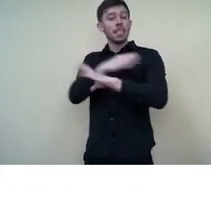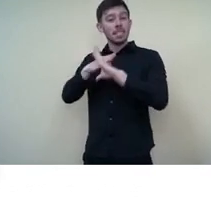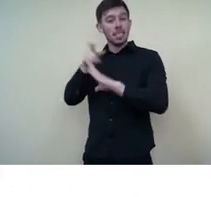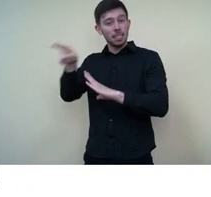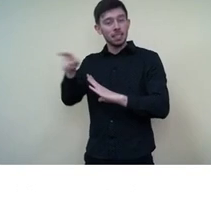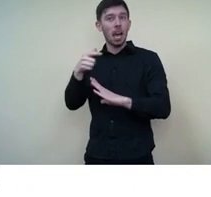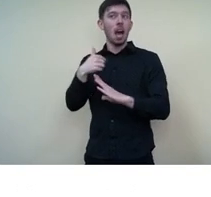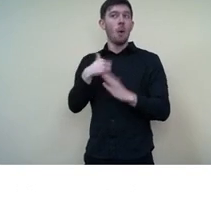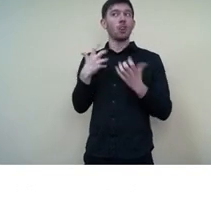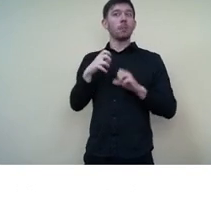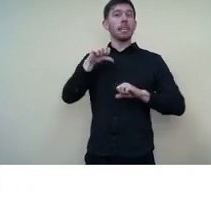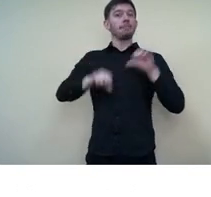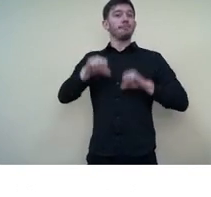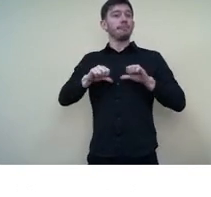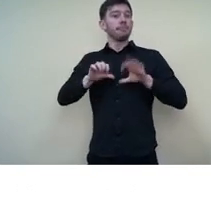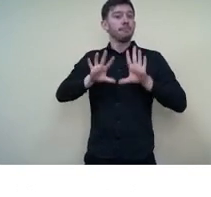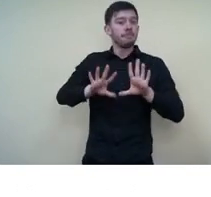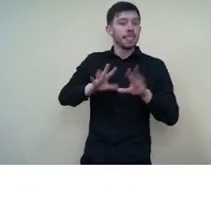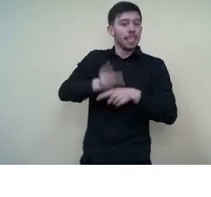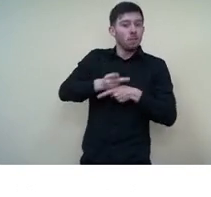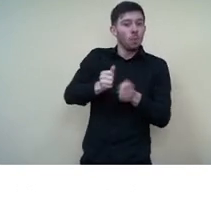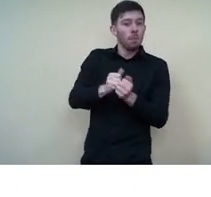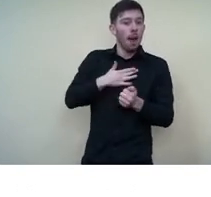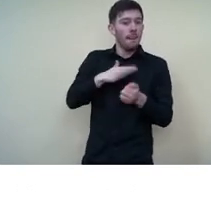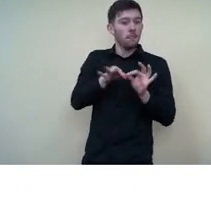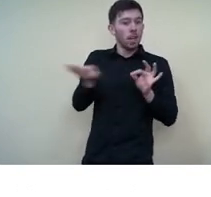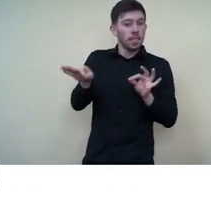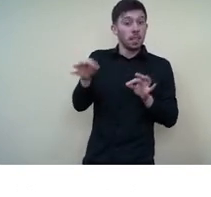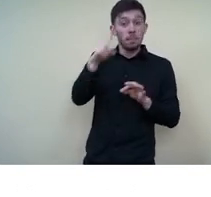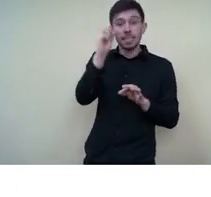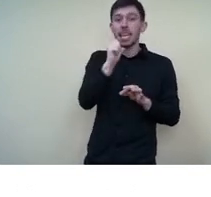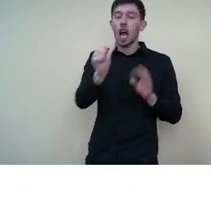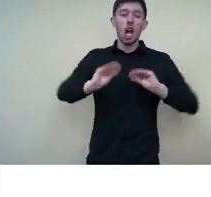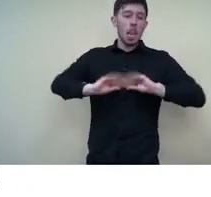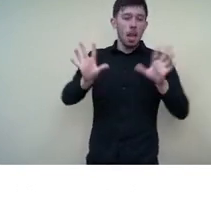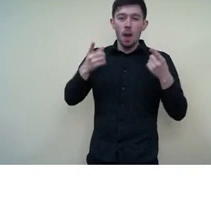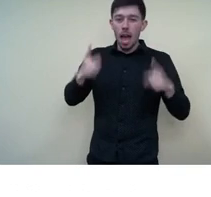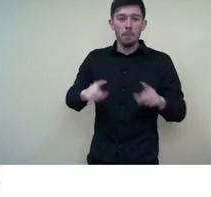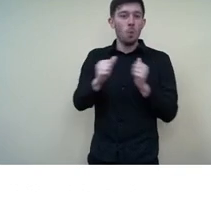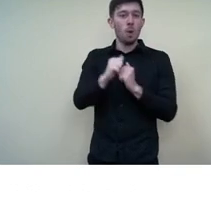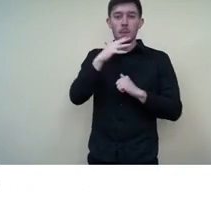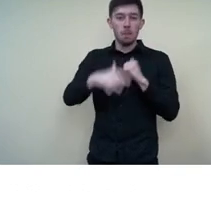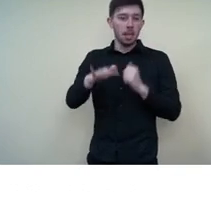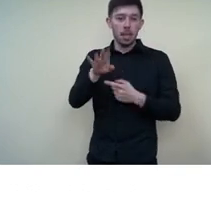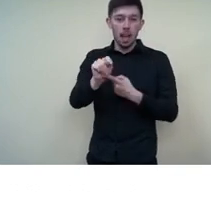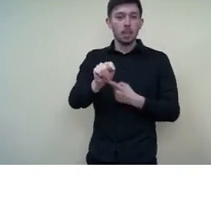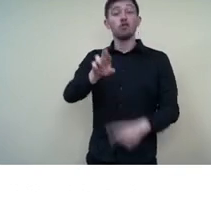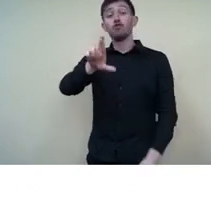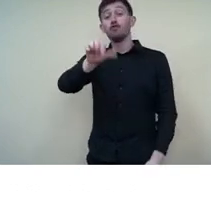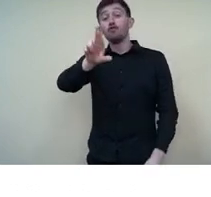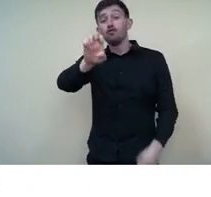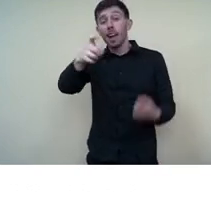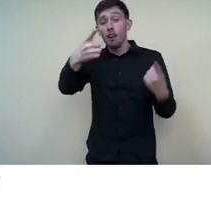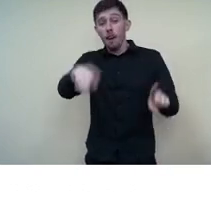my phrasing because it's unclear what caused the blood clotting. It's a very, very rare thing that happens,